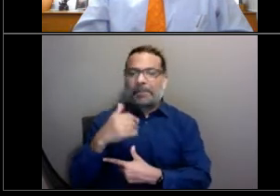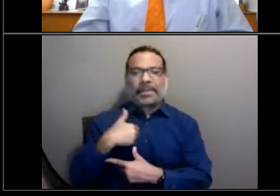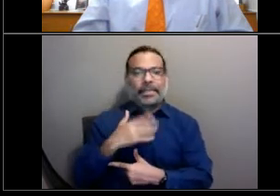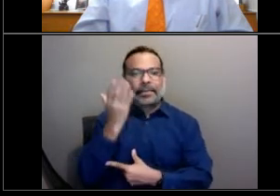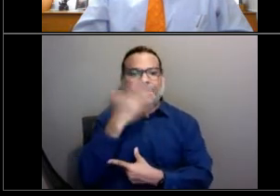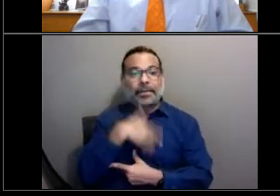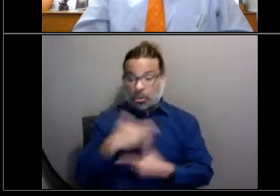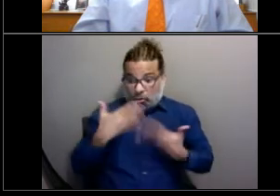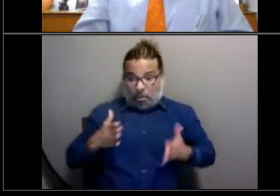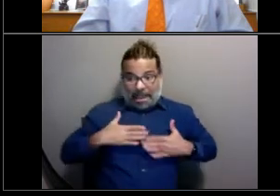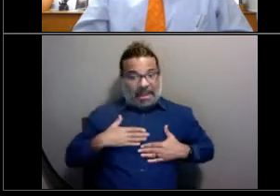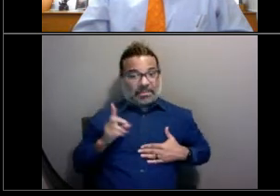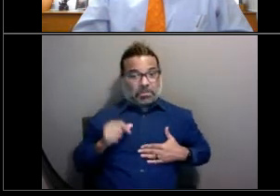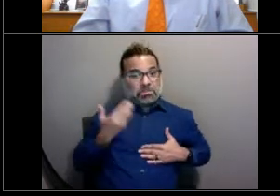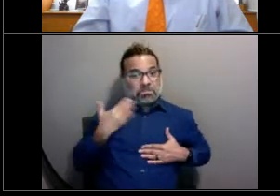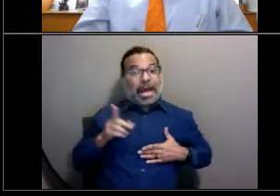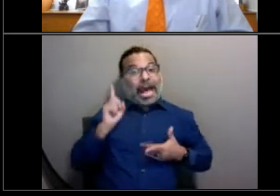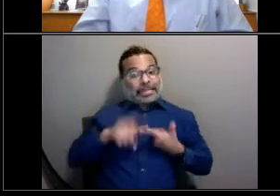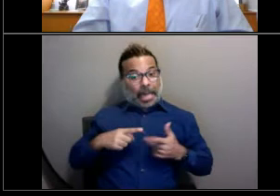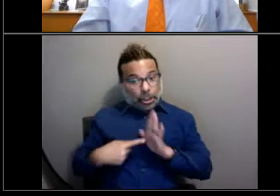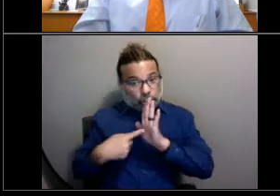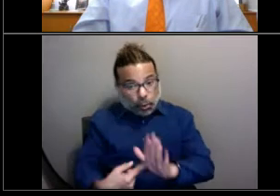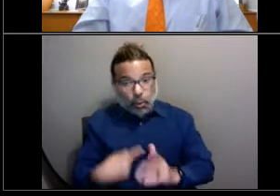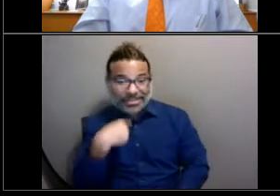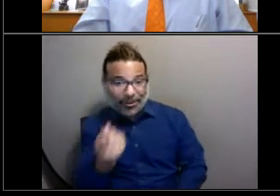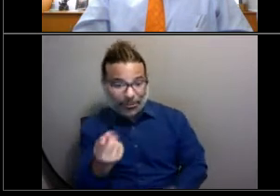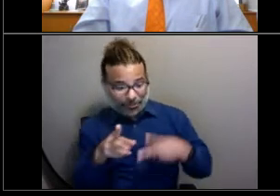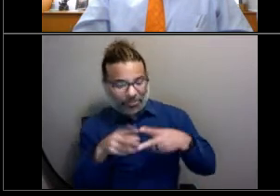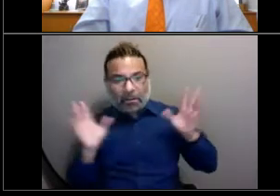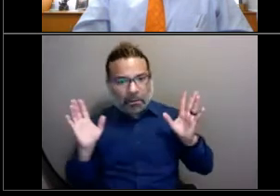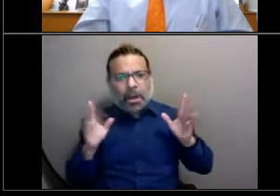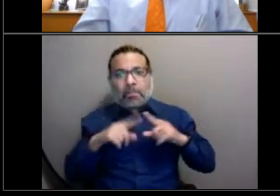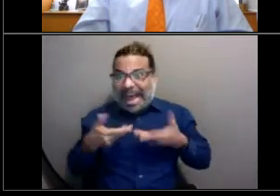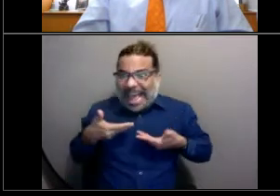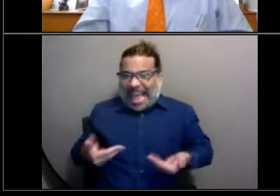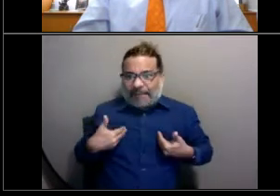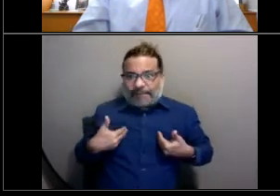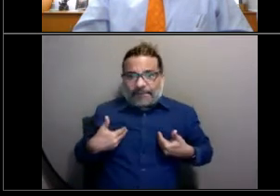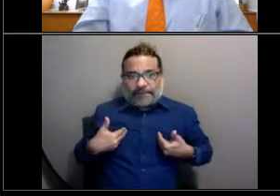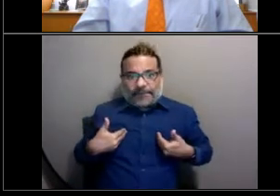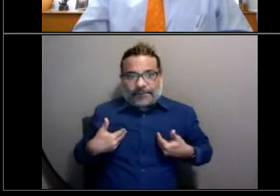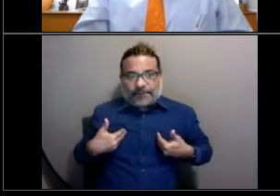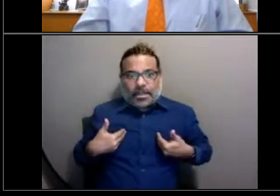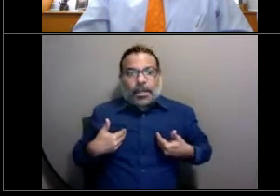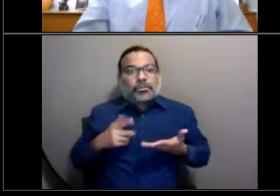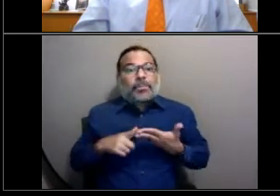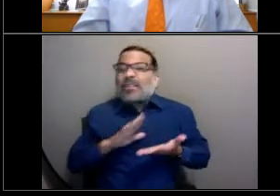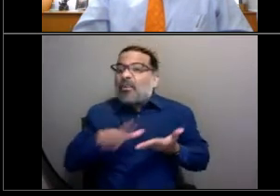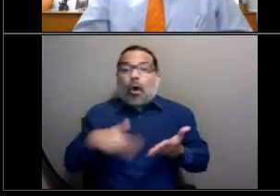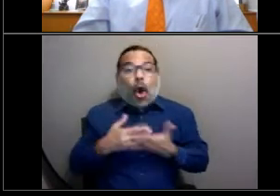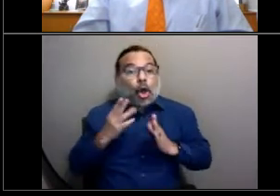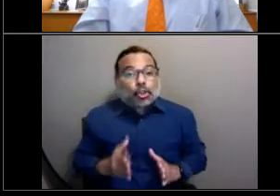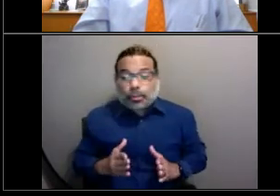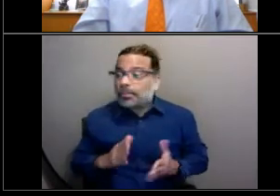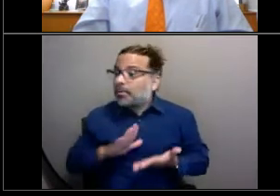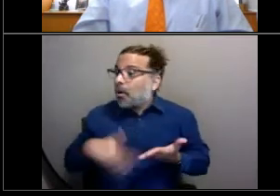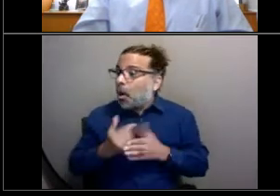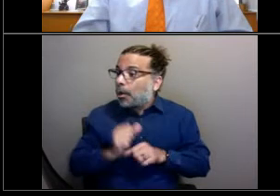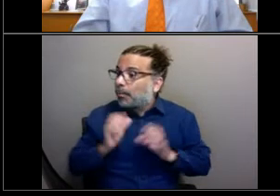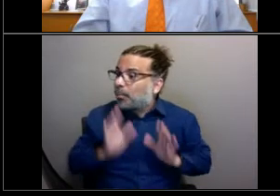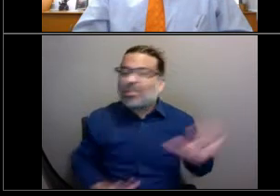my disability is unless I show you or I tell you, but it's there. And that means it's among all consumers and all employees across the